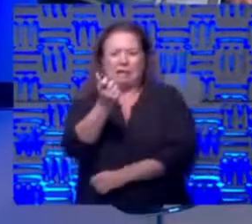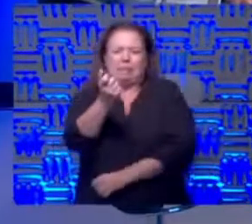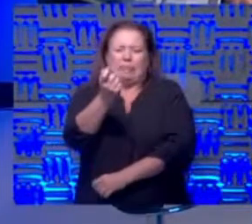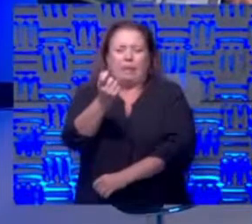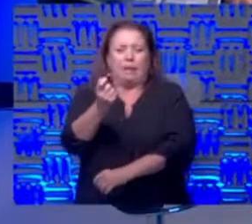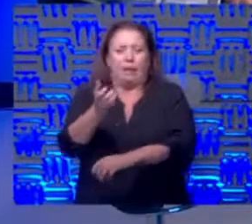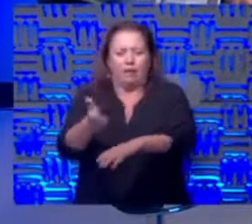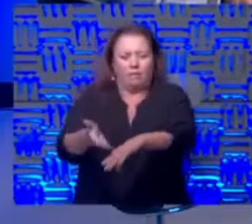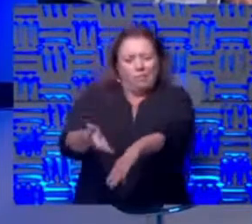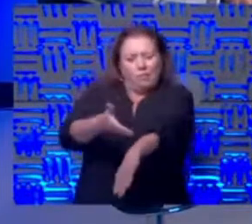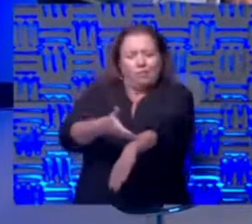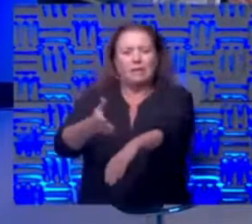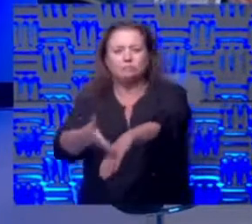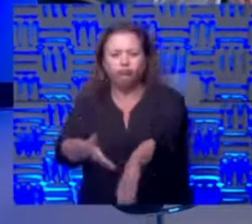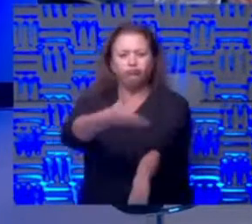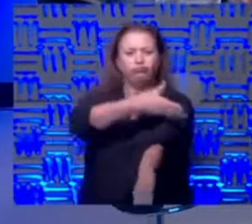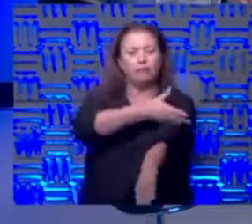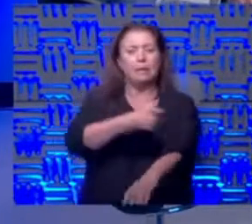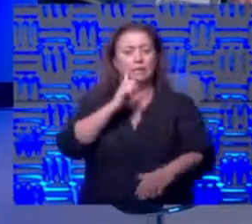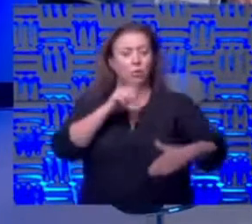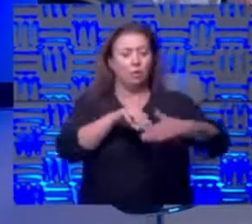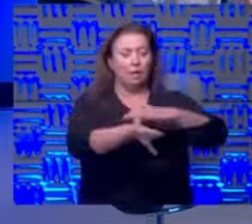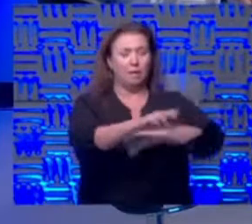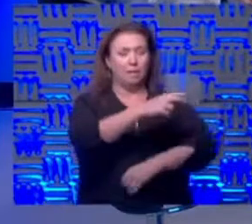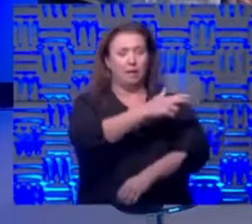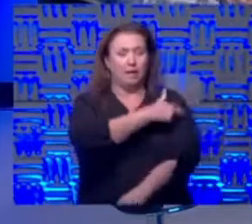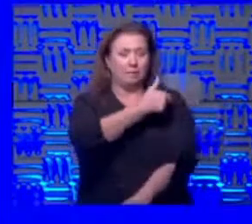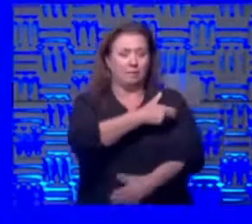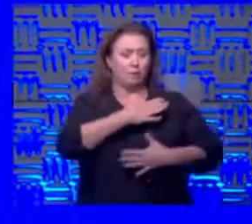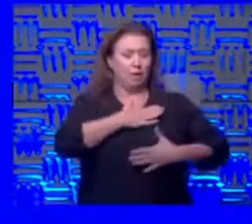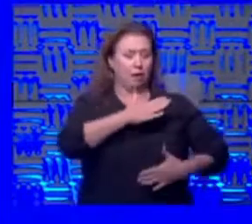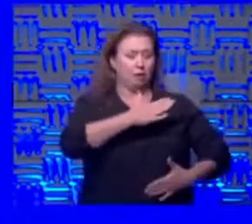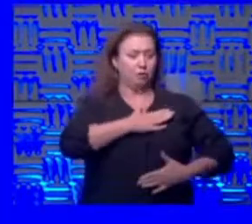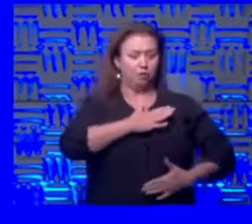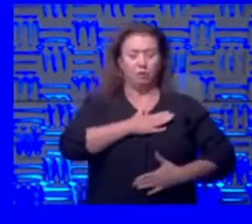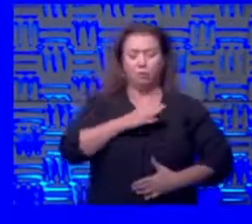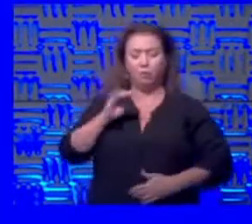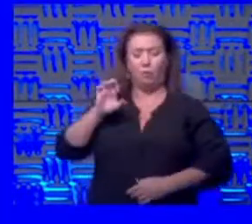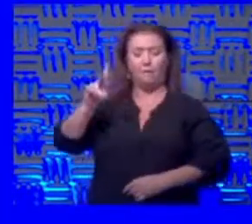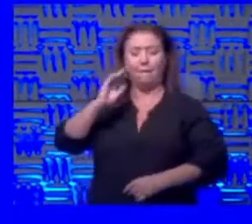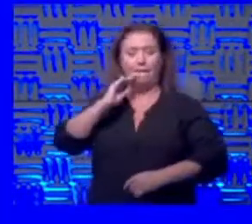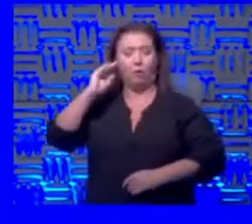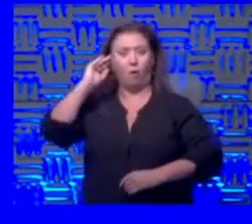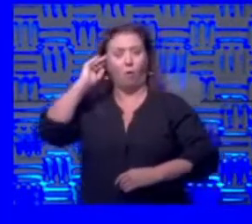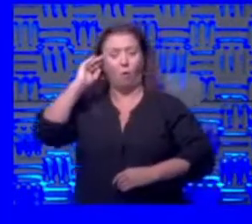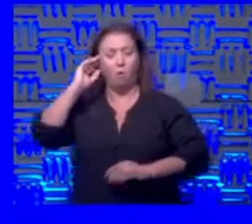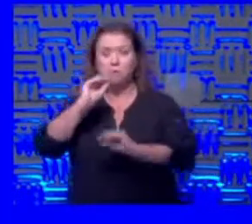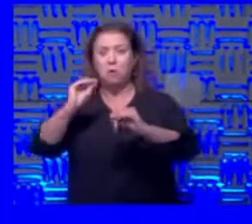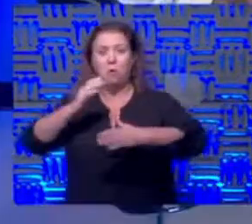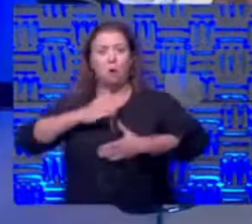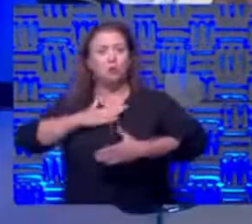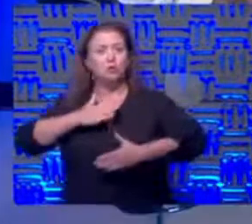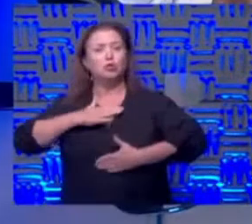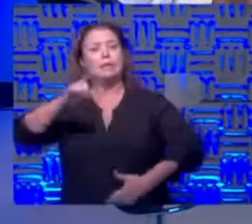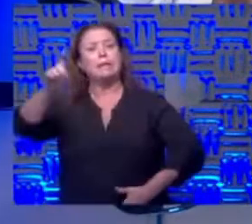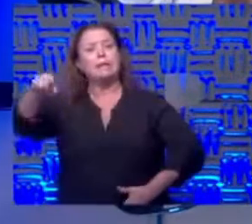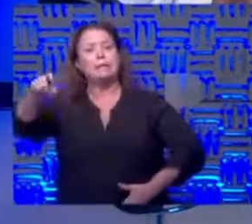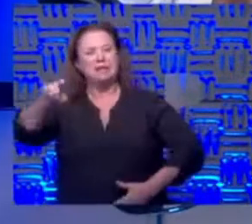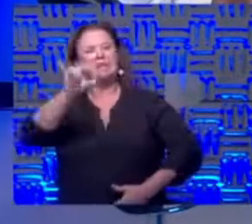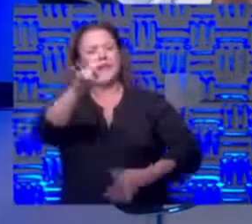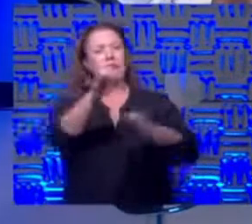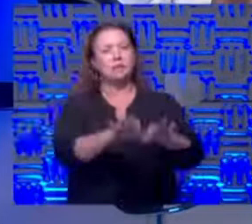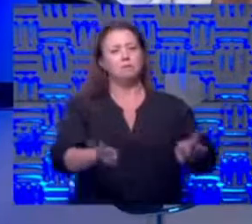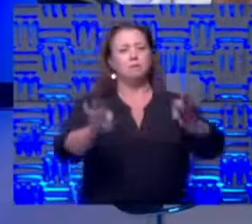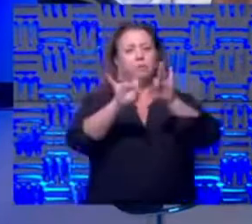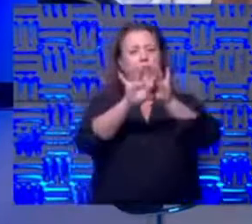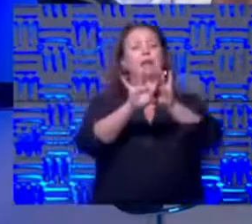improvement. Right. You got to be a lot better. So if you come in the hospital, you need oxygen. Let's say you go home, you aren't needing oxygen. That's a significant improvement. And you need to be less short of breath, even